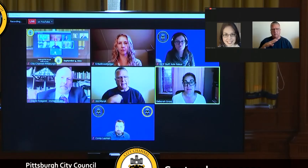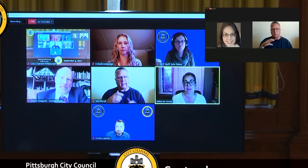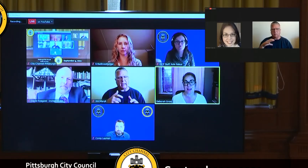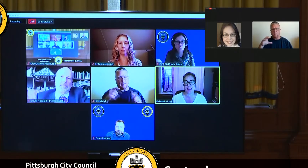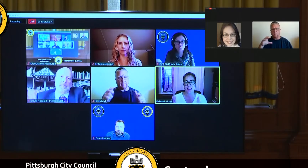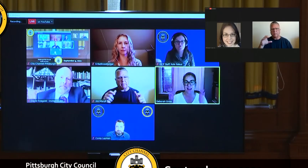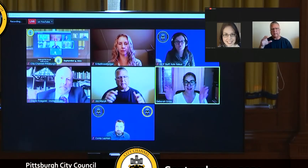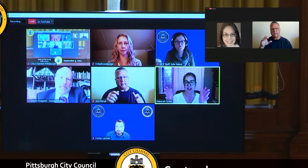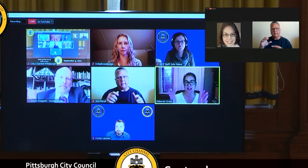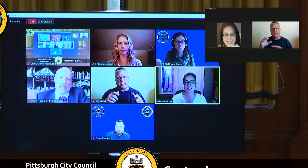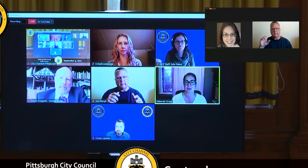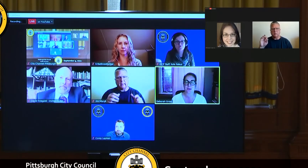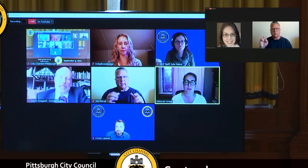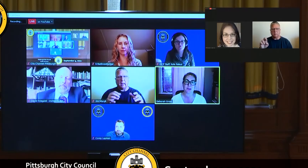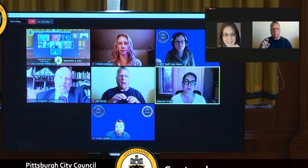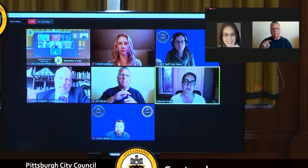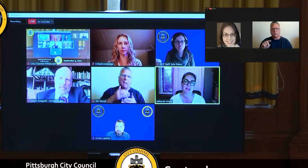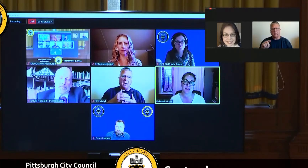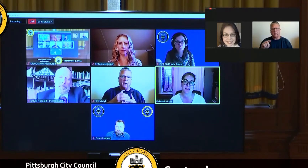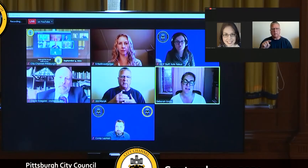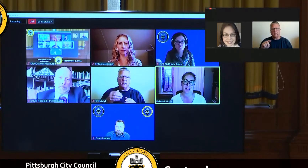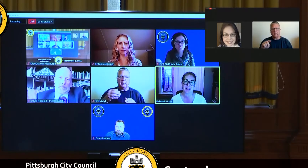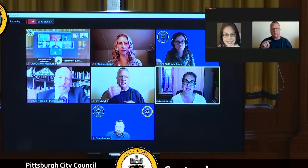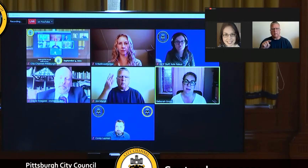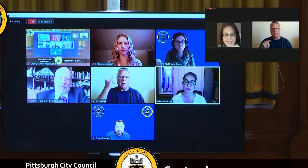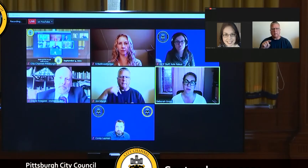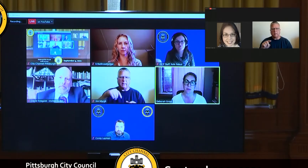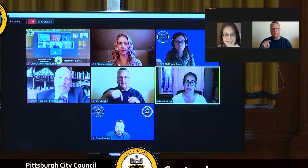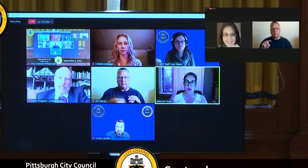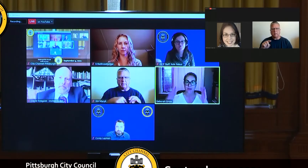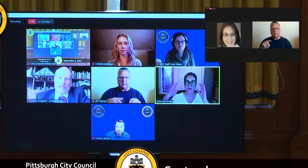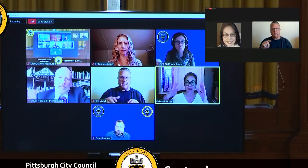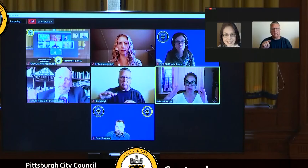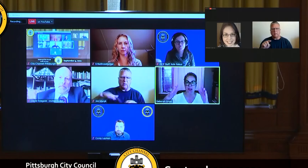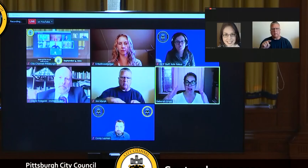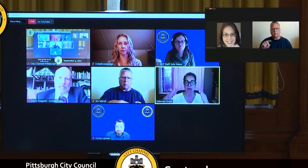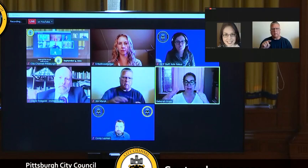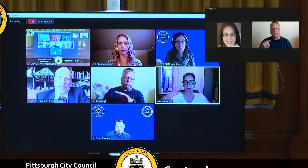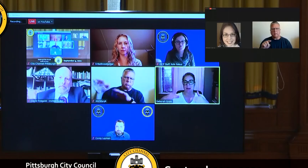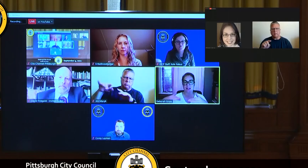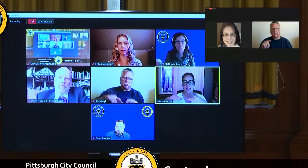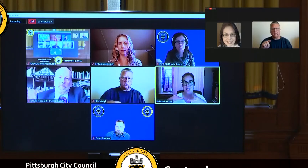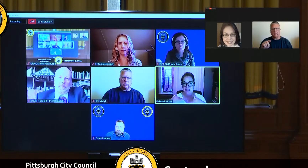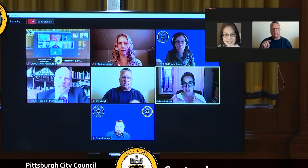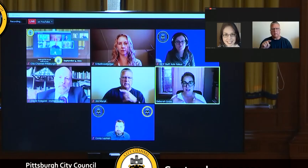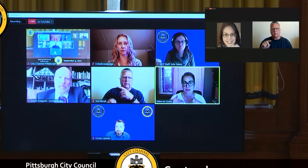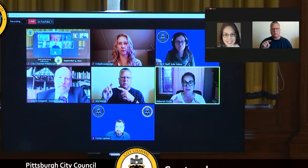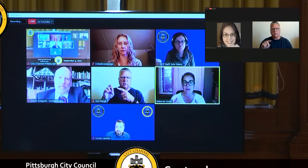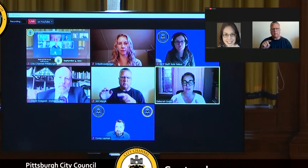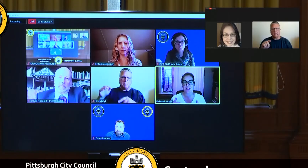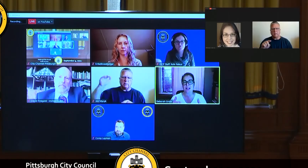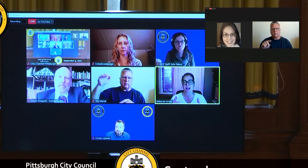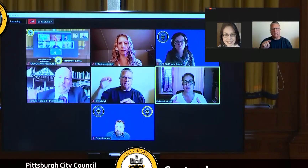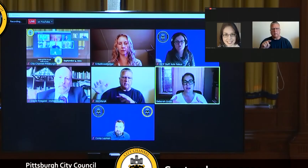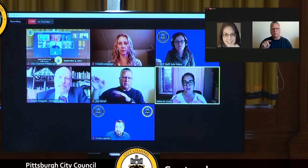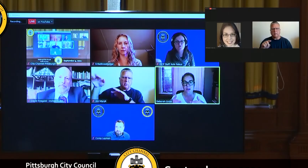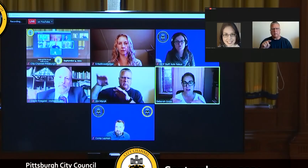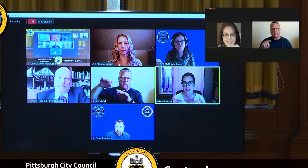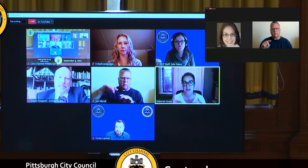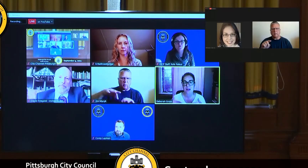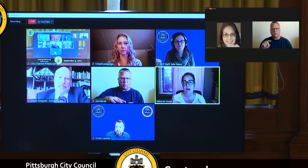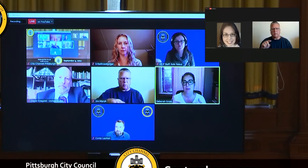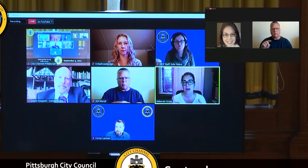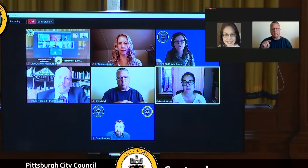downstream. And Councilwoman Strasburg in District 8 has the upstream, but it goes from the Chatham campus down through Shady Side, but then